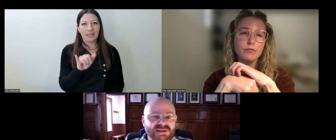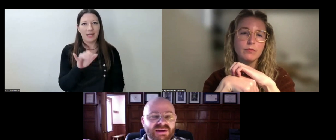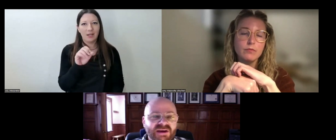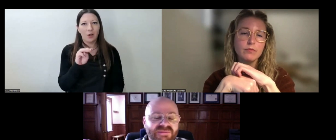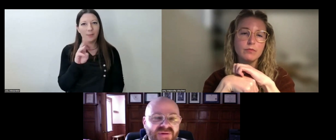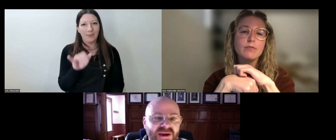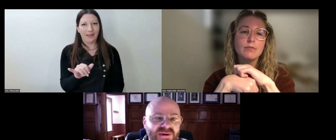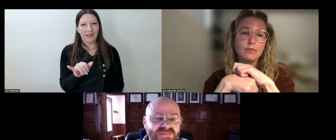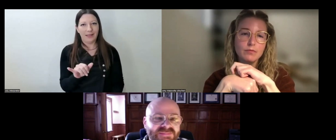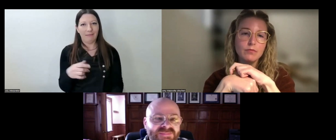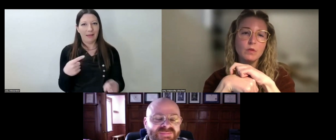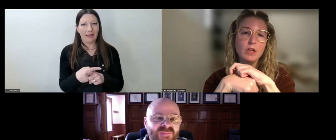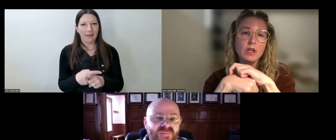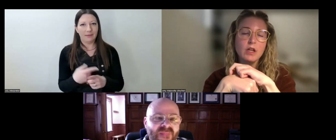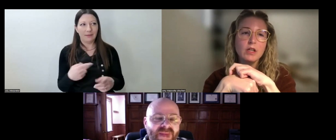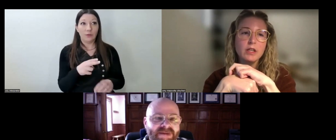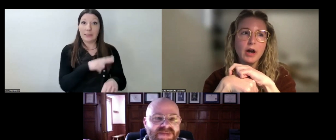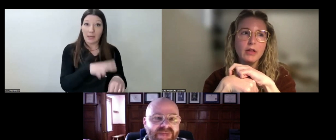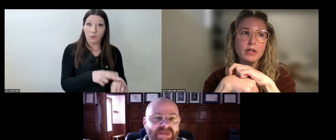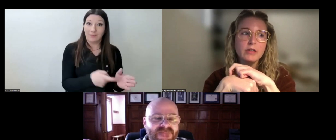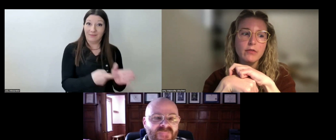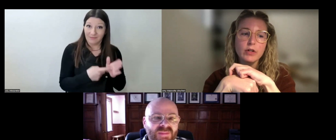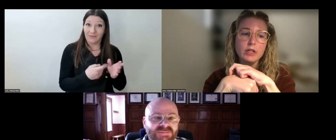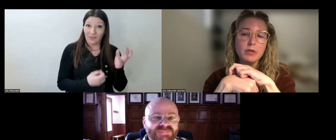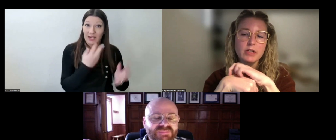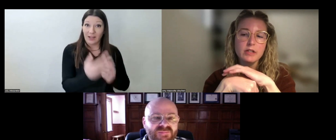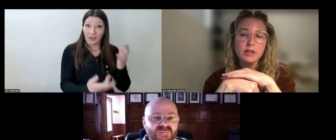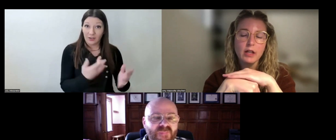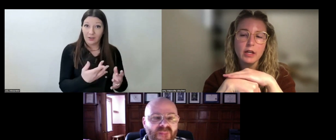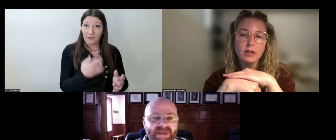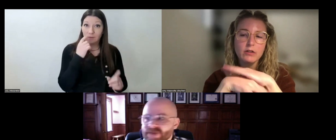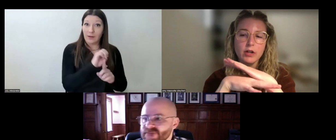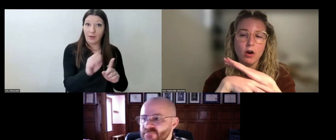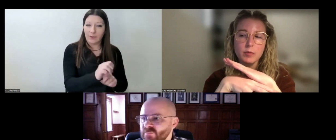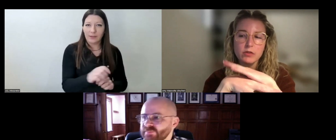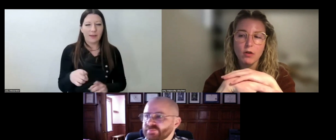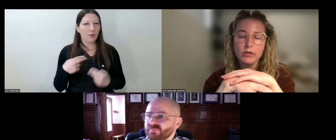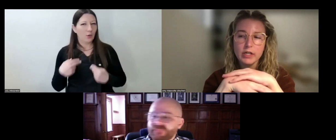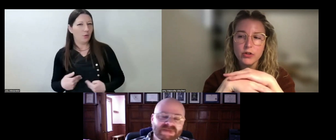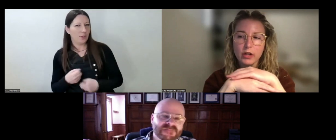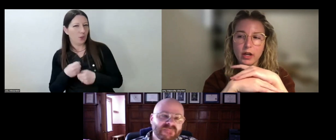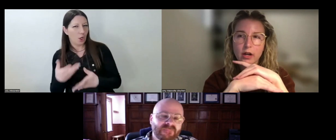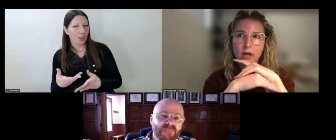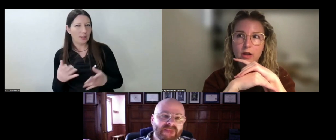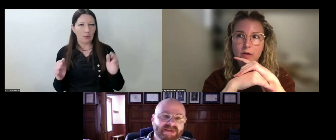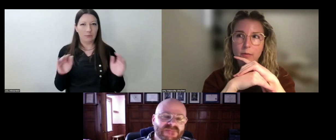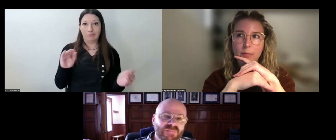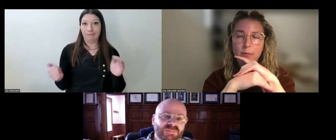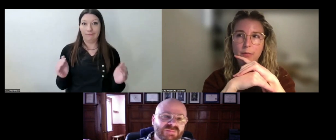human-caused fire? Yeah, I think it's definitely plays into that like dichotomies conversation